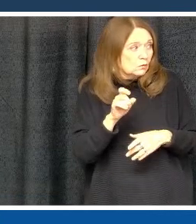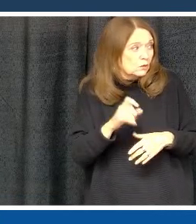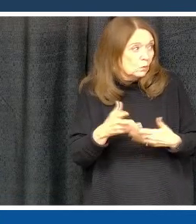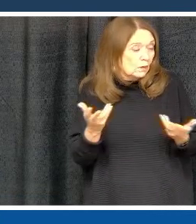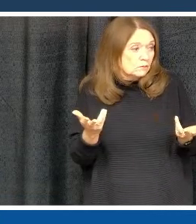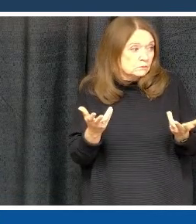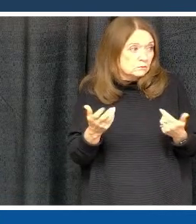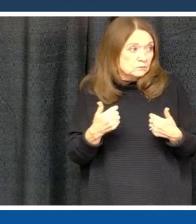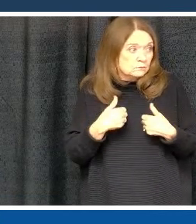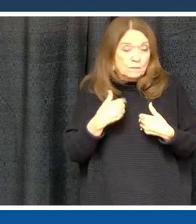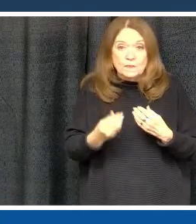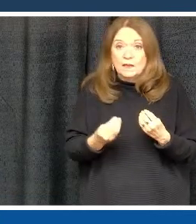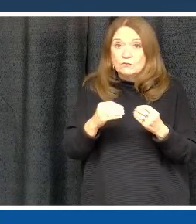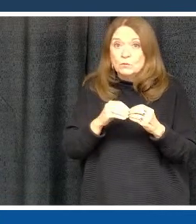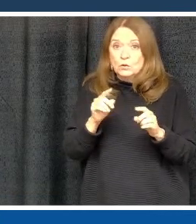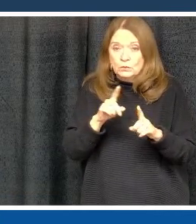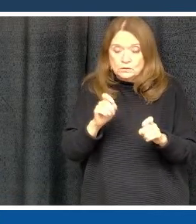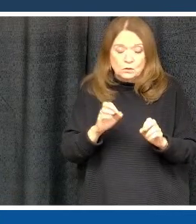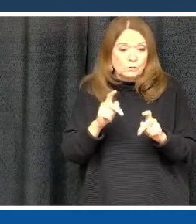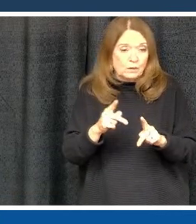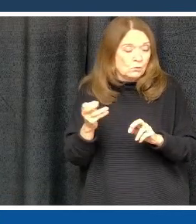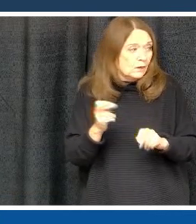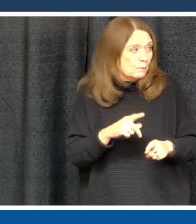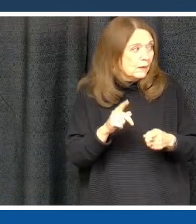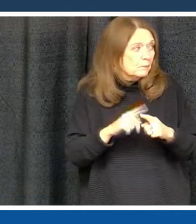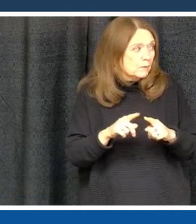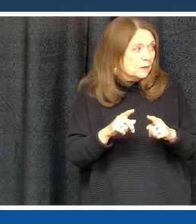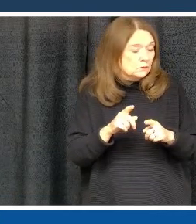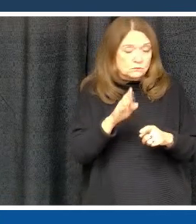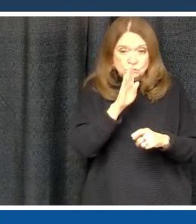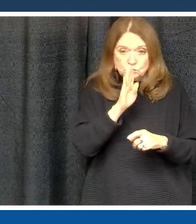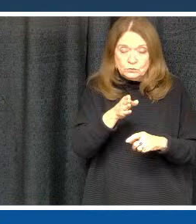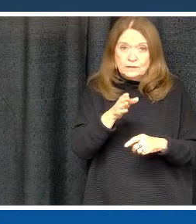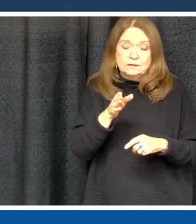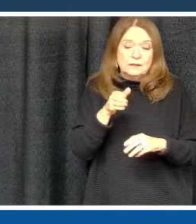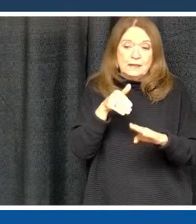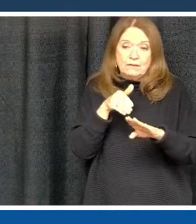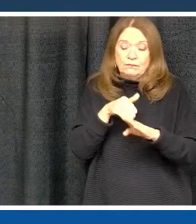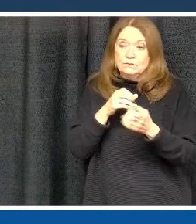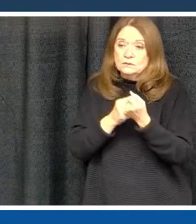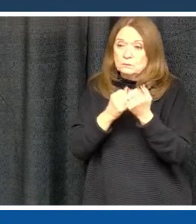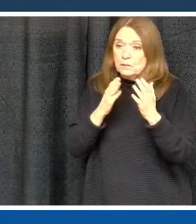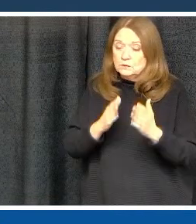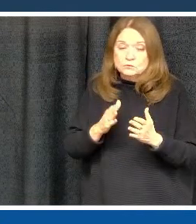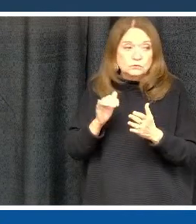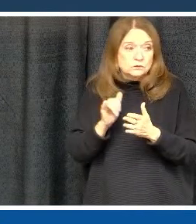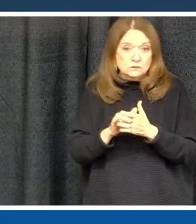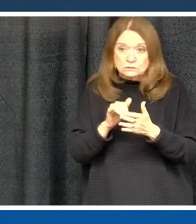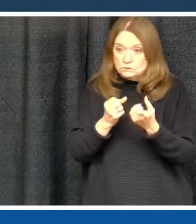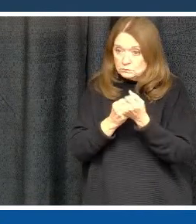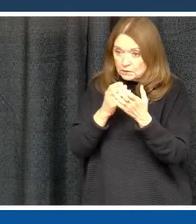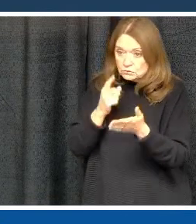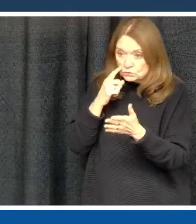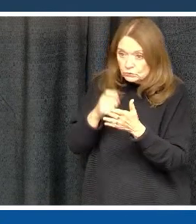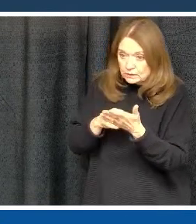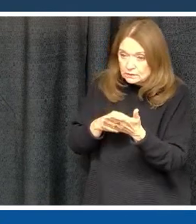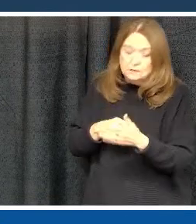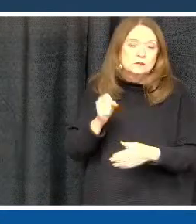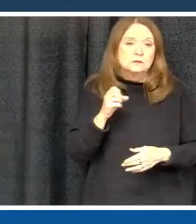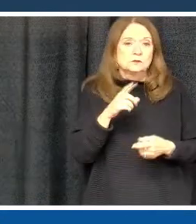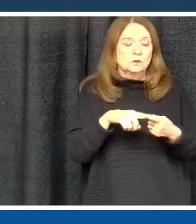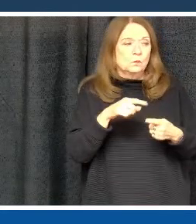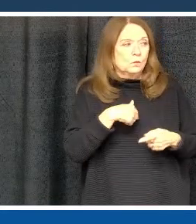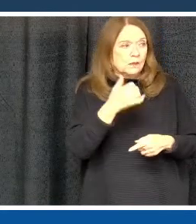Well, I have additional ones. Okay, we'll come back to you, but directed at the sponsor. Madam So- Sponsor, you're recognized. So when I